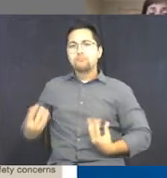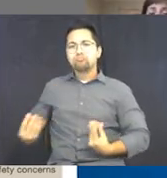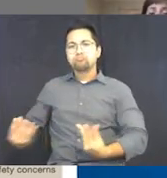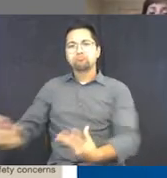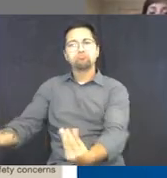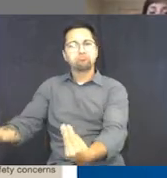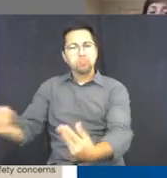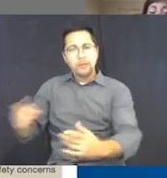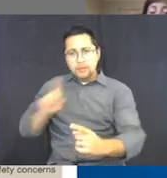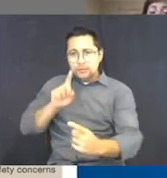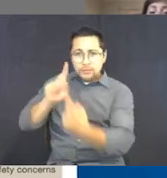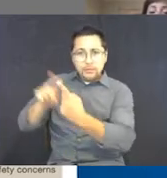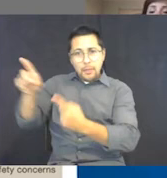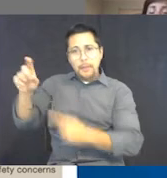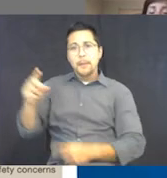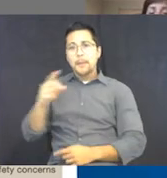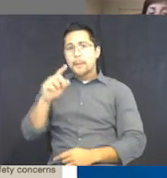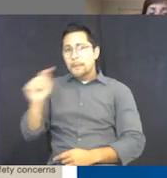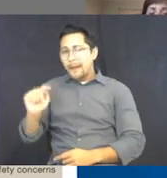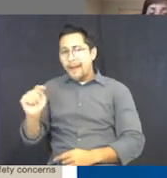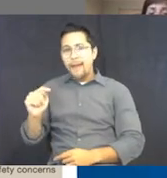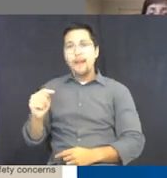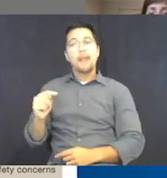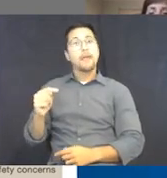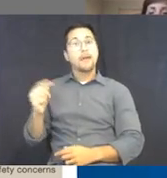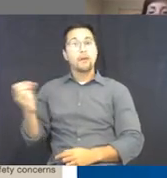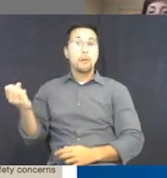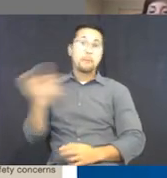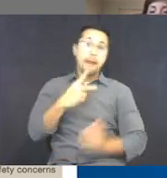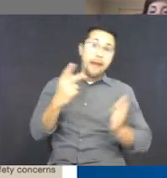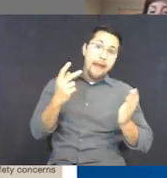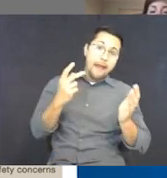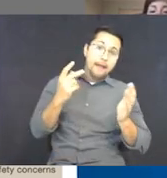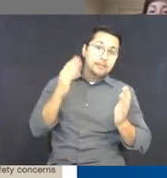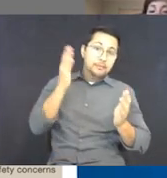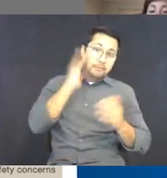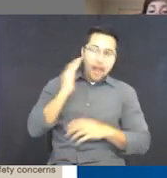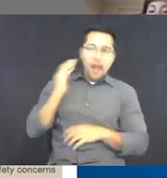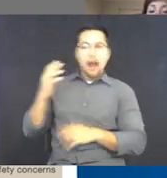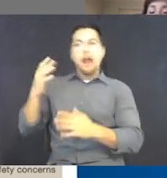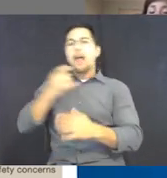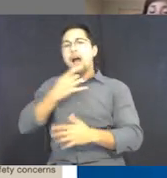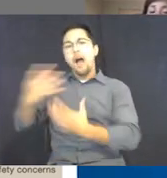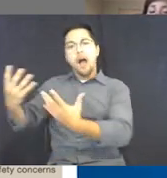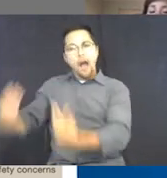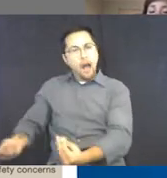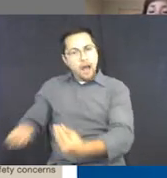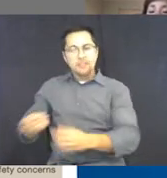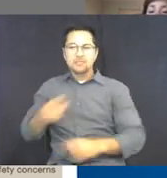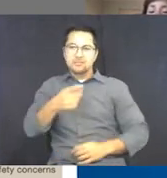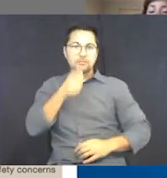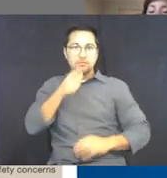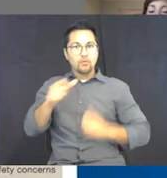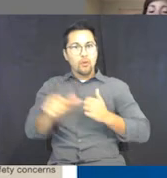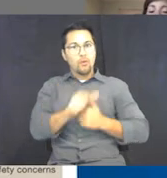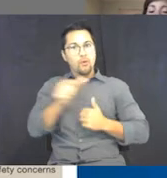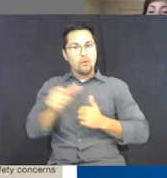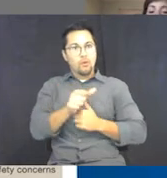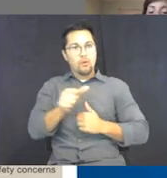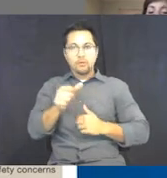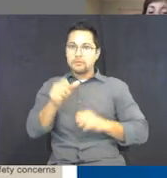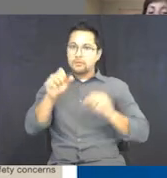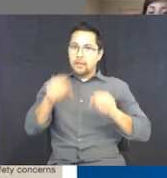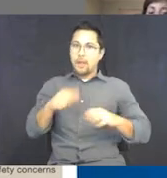the technology is always passively monitoring activity, you're able to run reports, and you can run reports based on